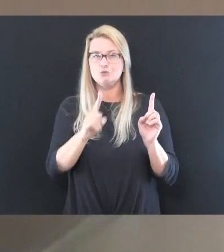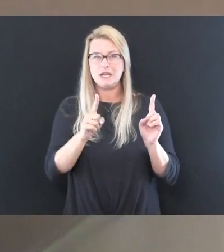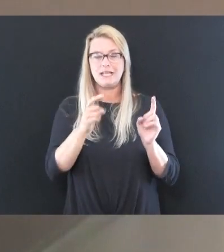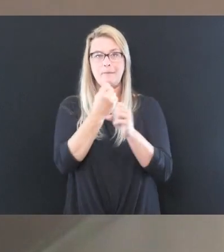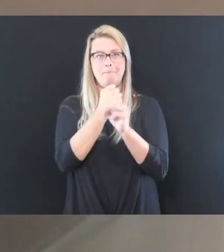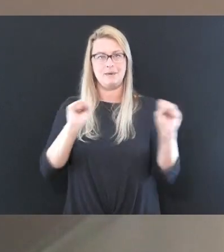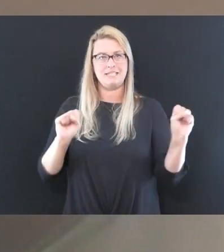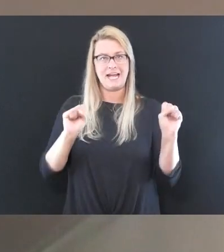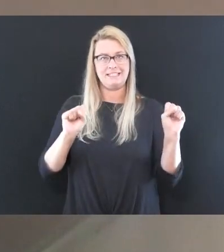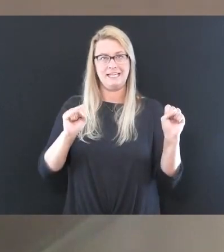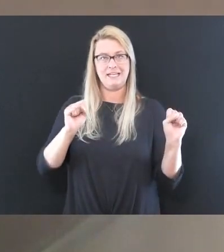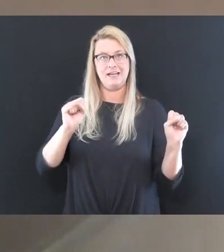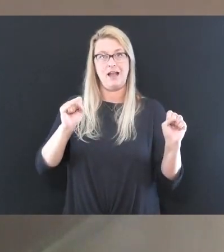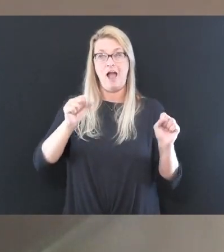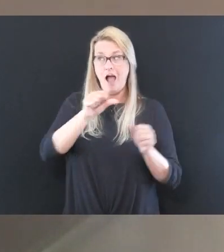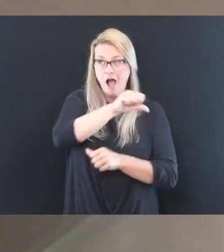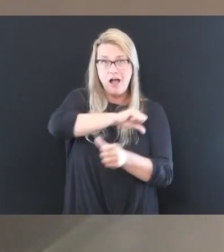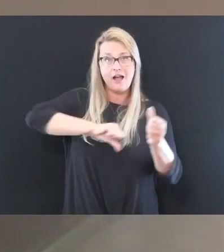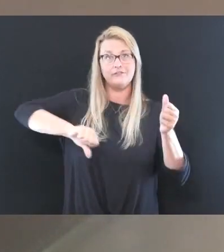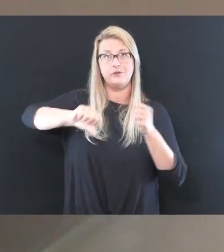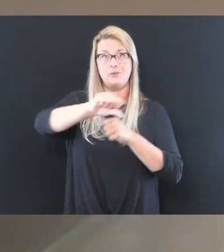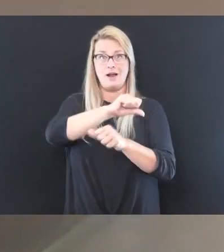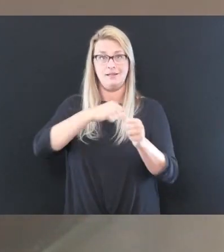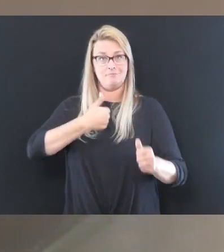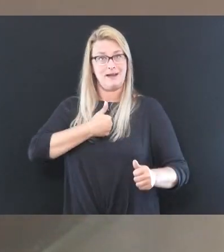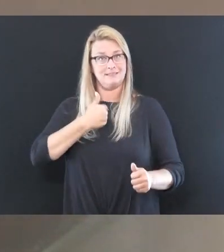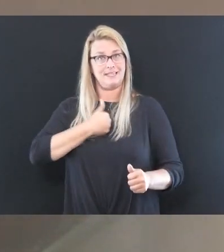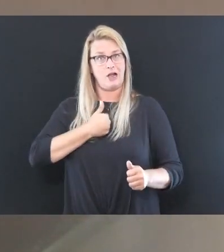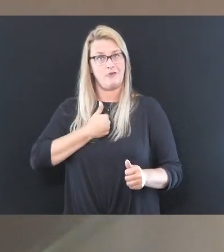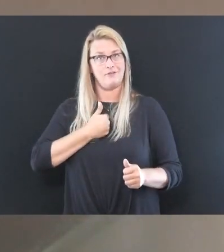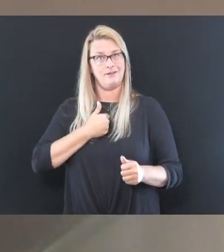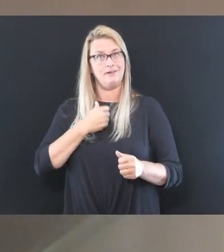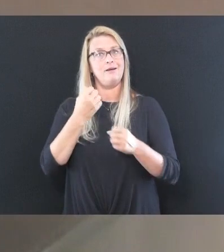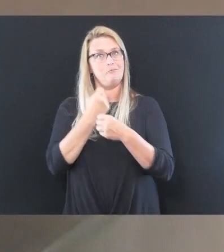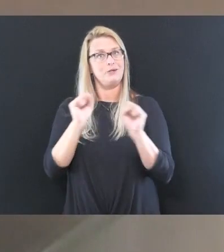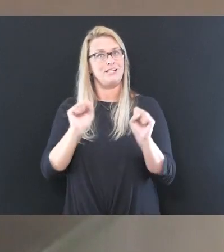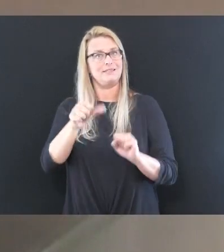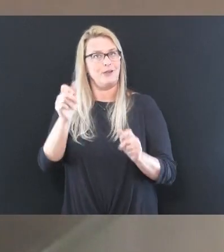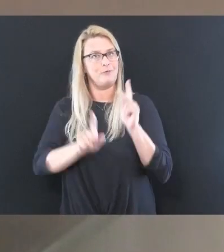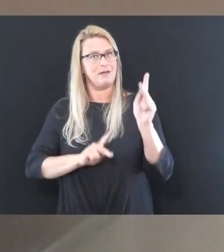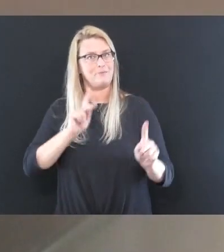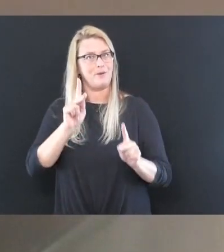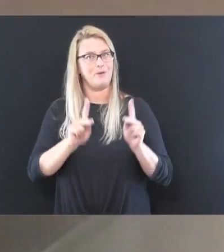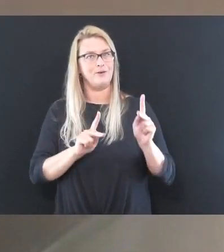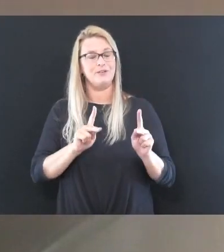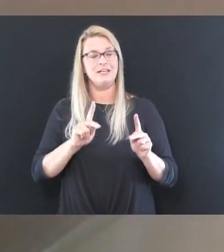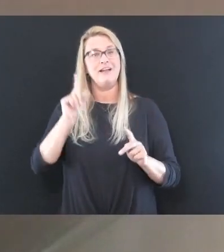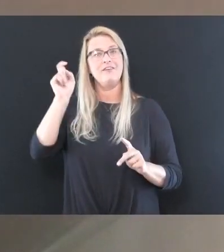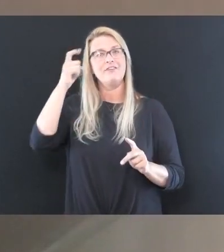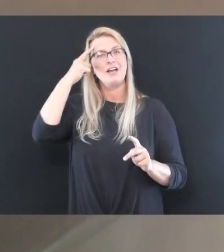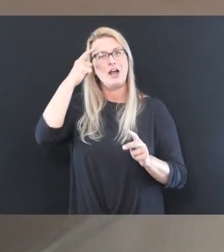you protecting yourself so that you protect other people. And the governor has read the names of people